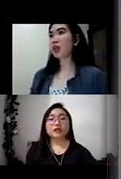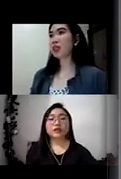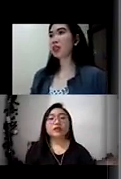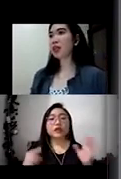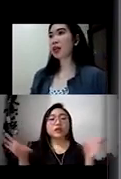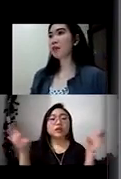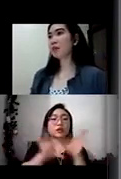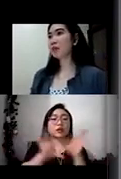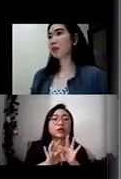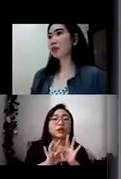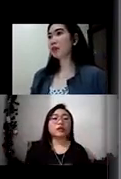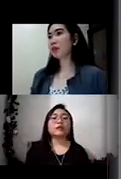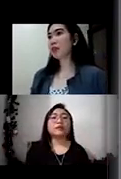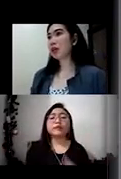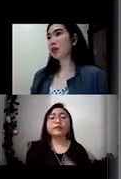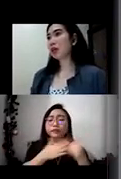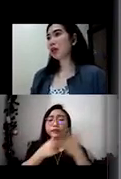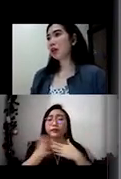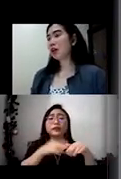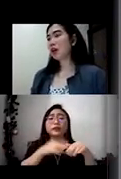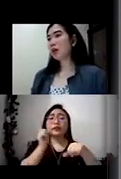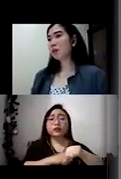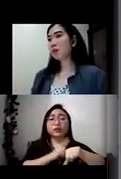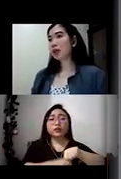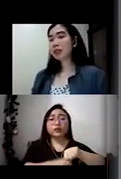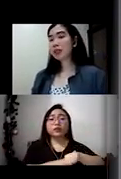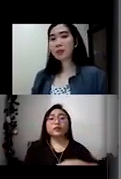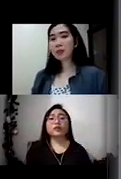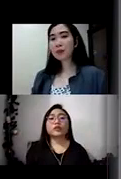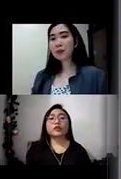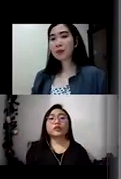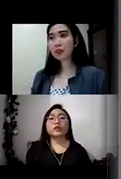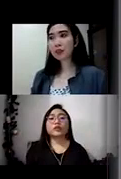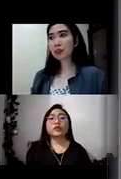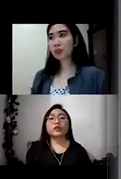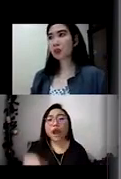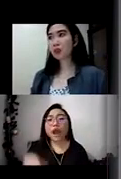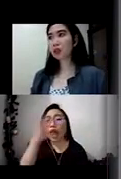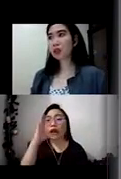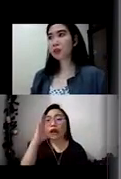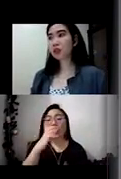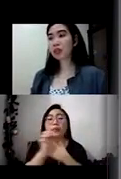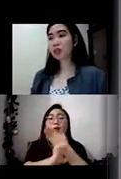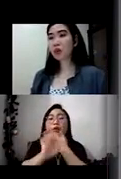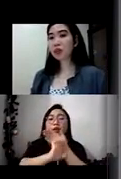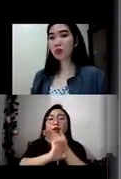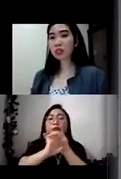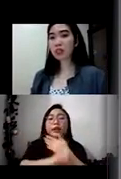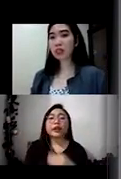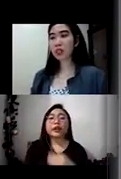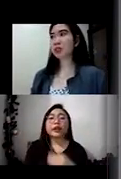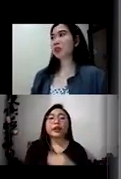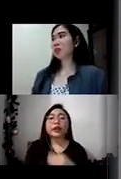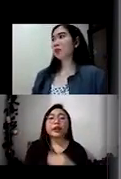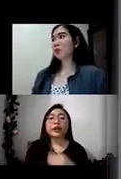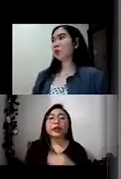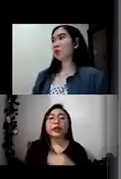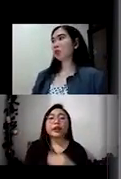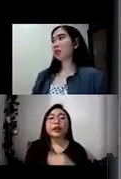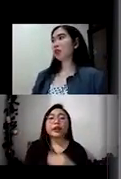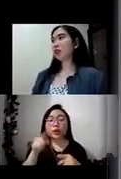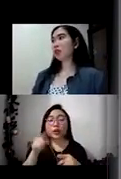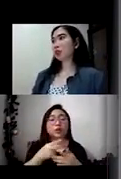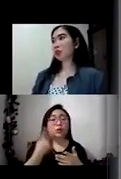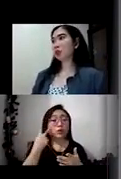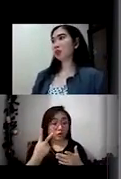So anytime na hahanapin ko yung email na to because I want to check it, pupunta